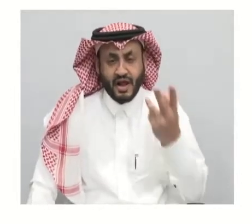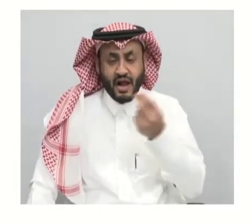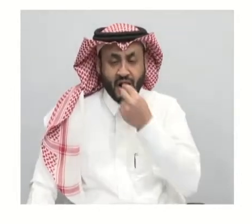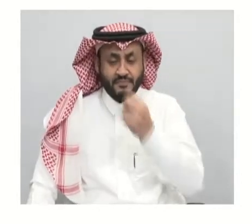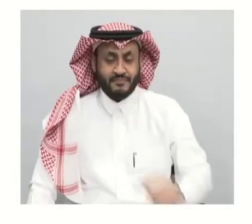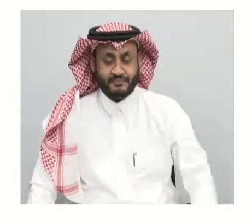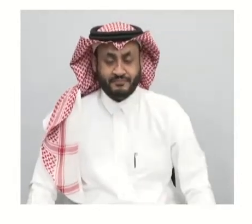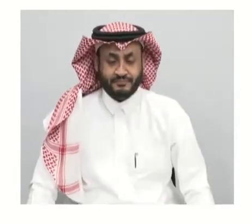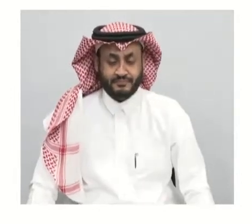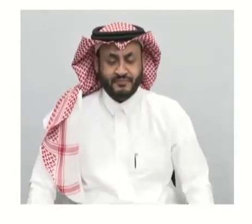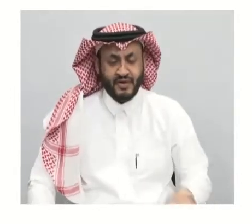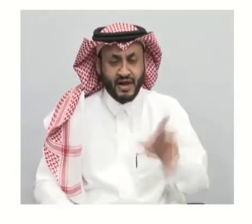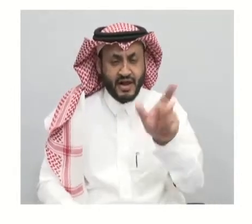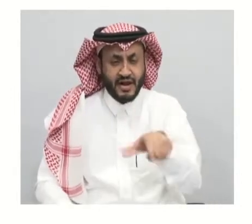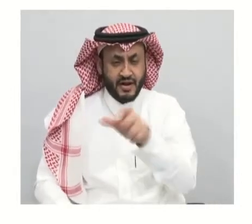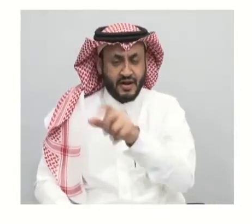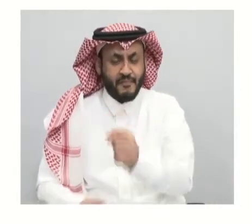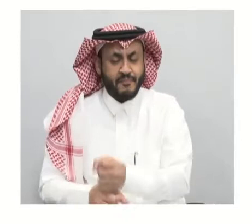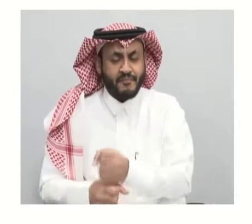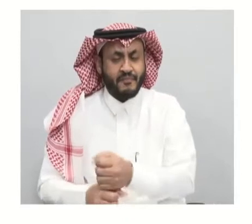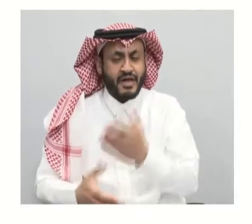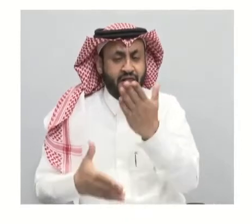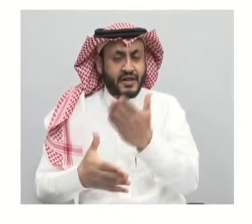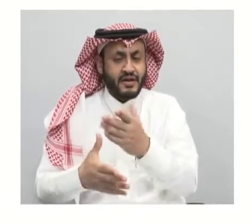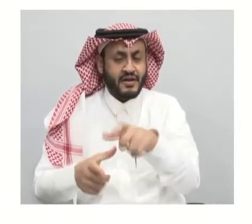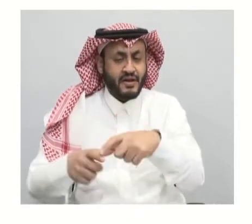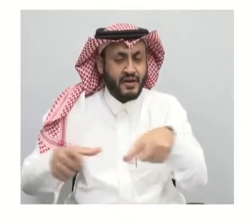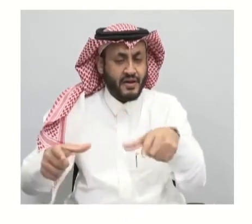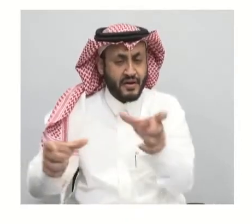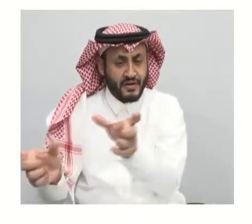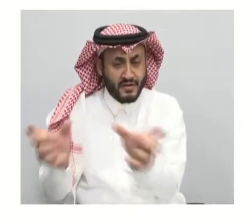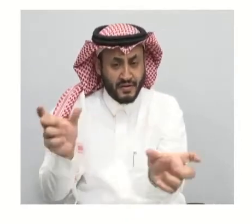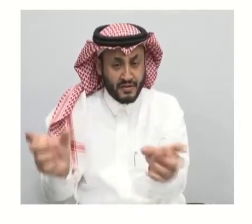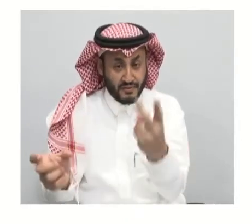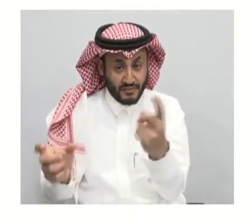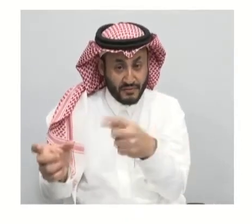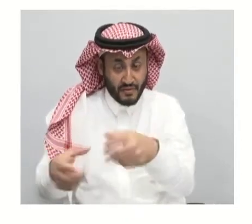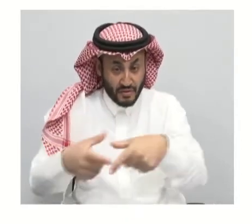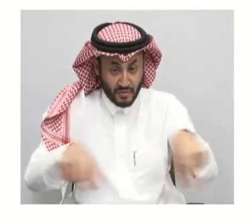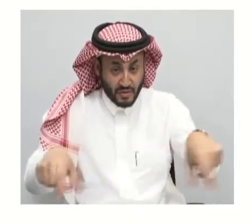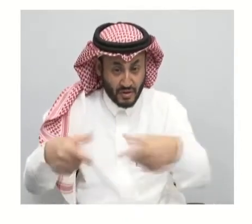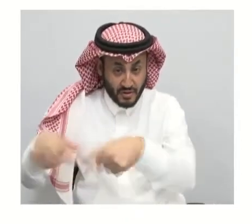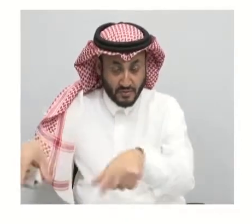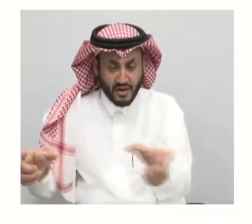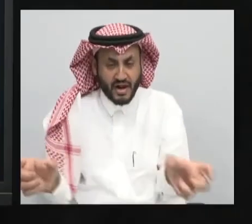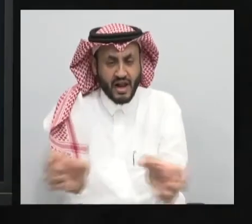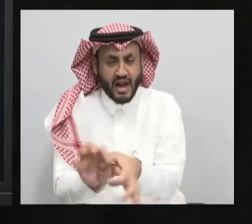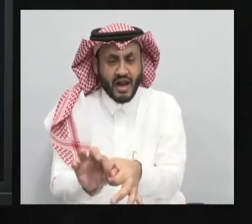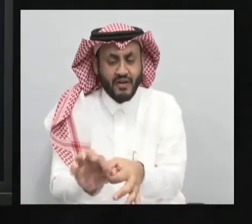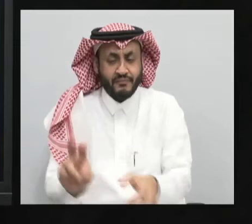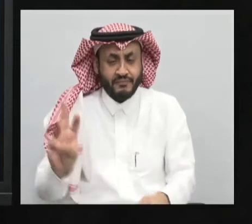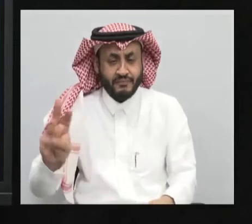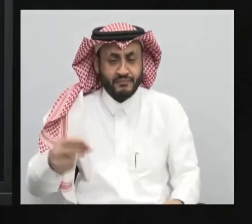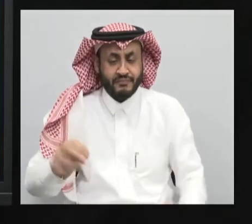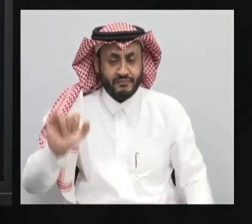was making a list of things to do while he was having breakfast. Remember, when we have